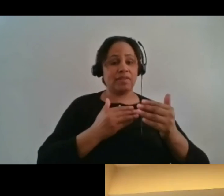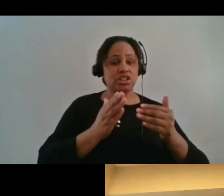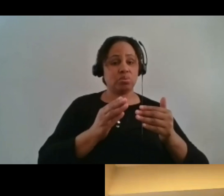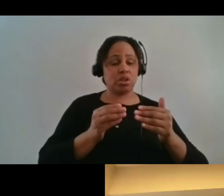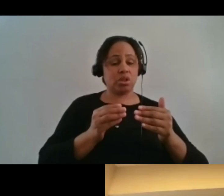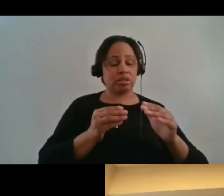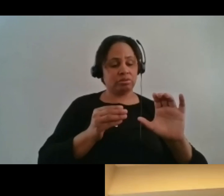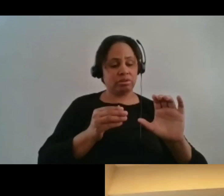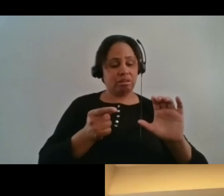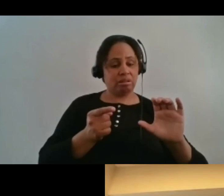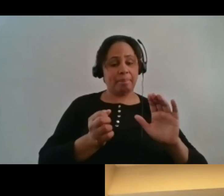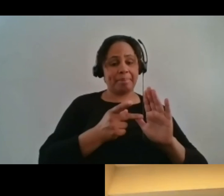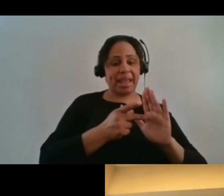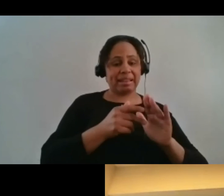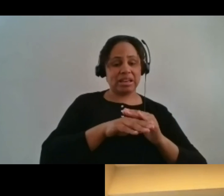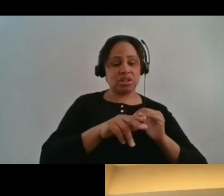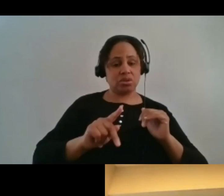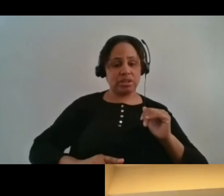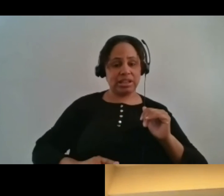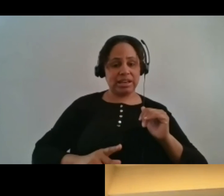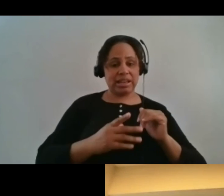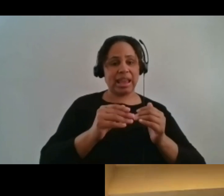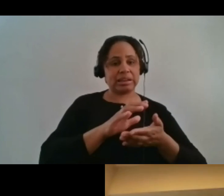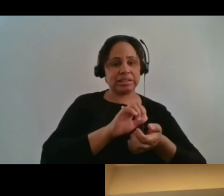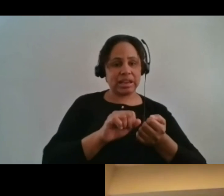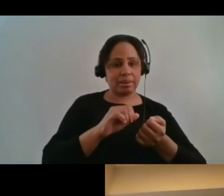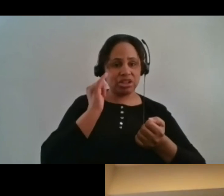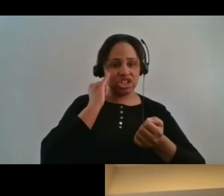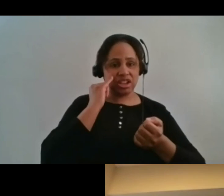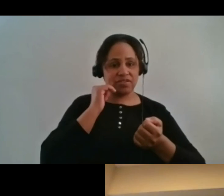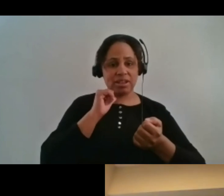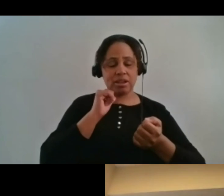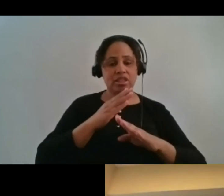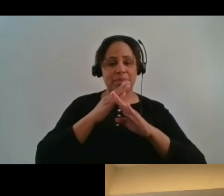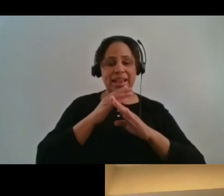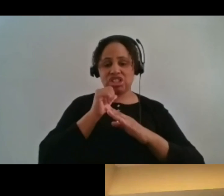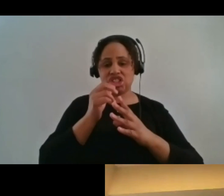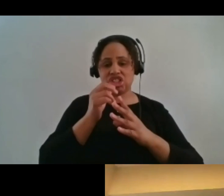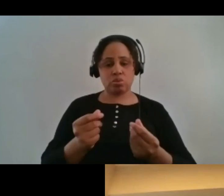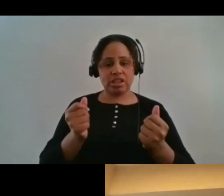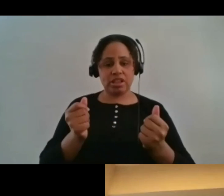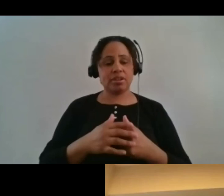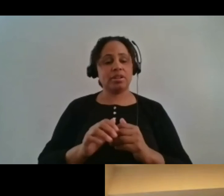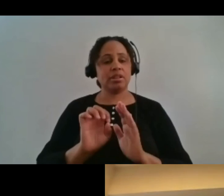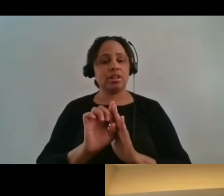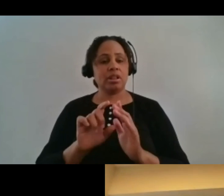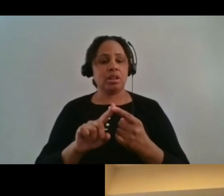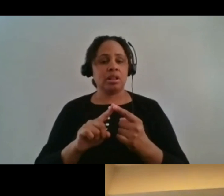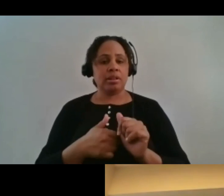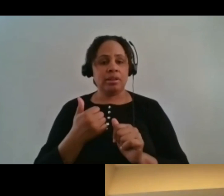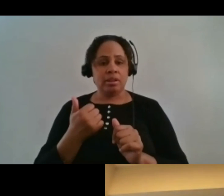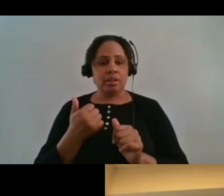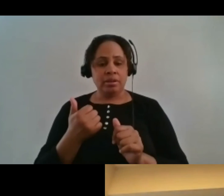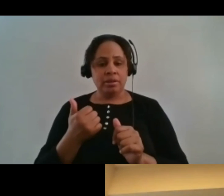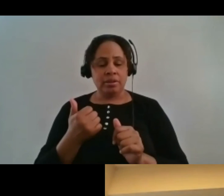if that blockage is not relieved. And so to give you an example, I had one of the most